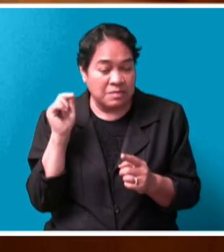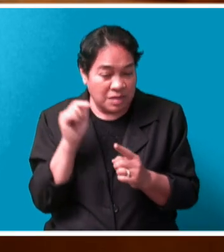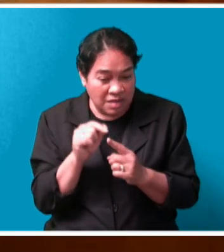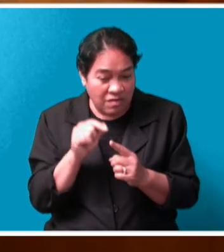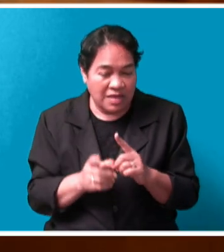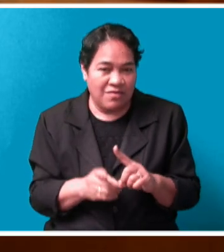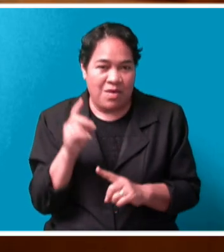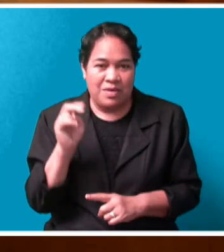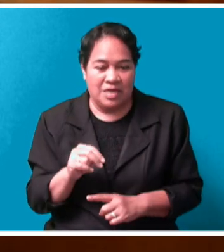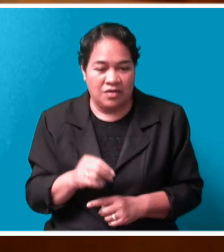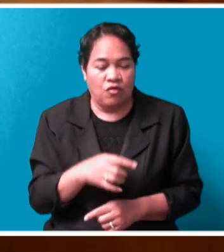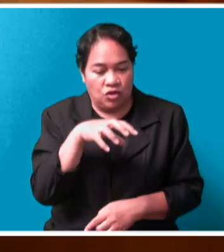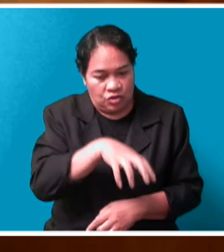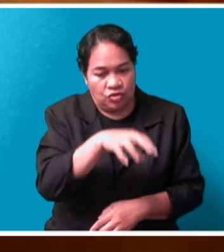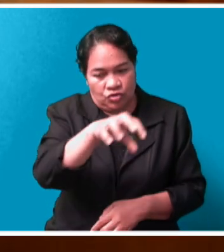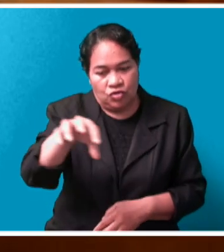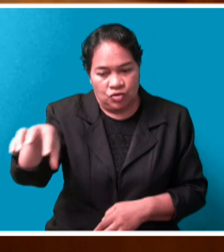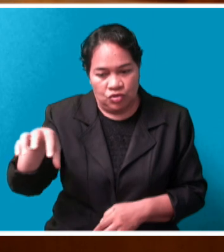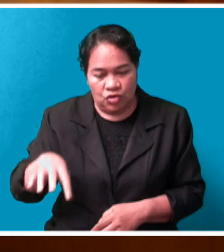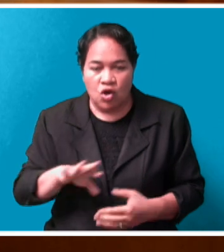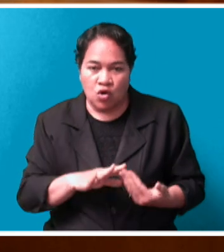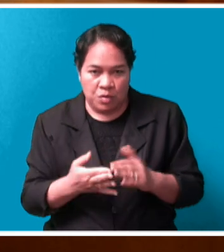needs of communities and regions.